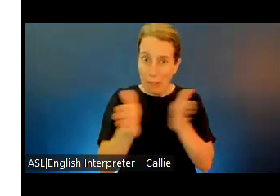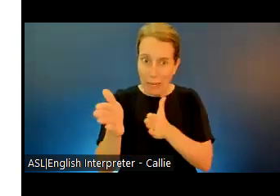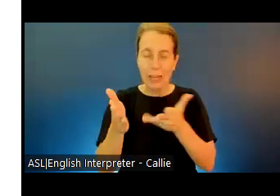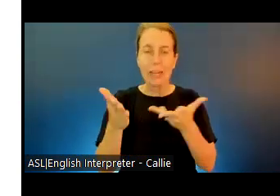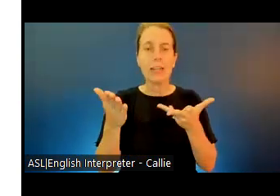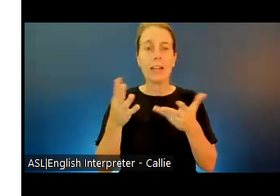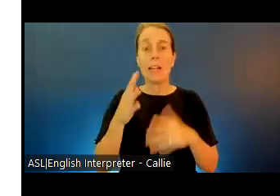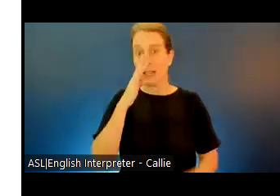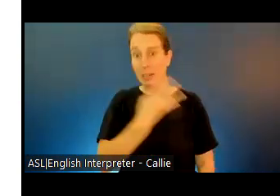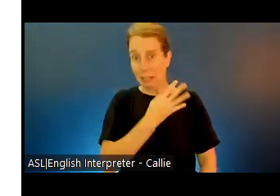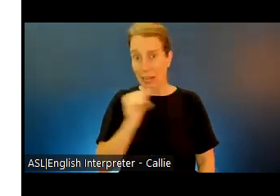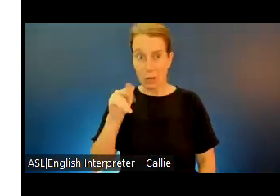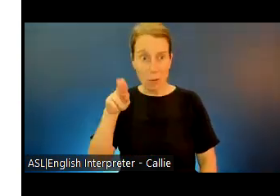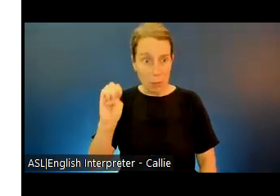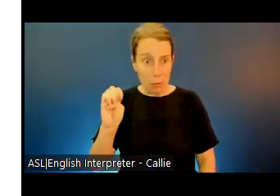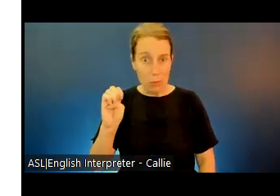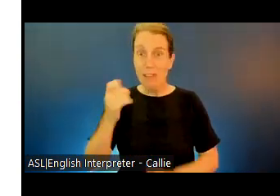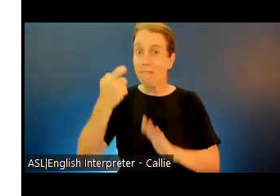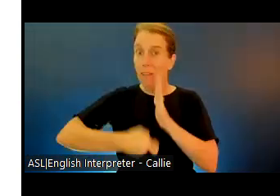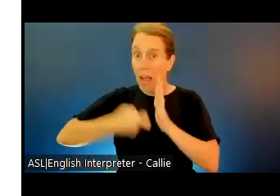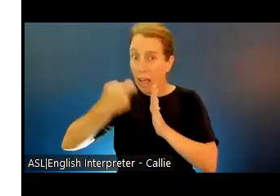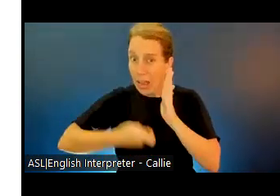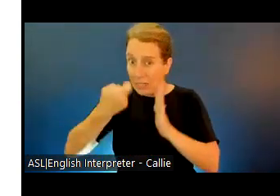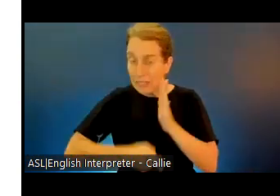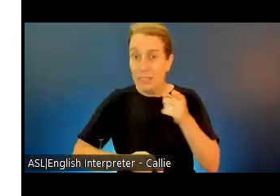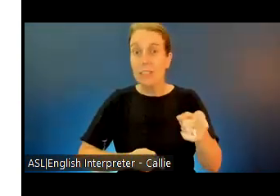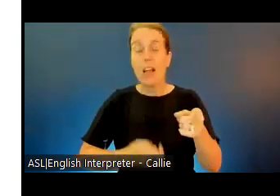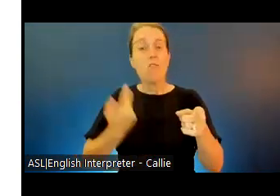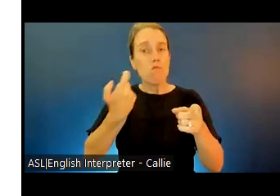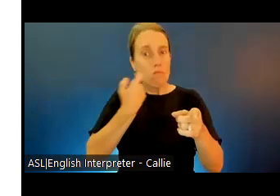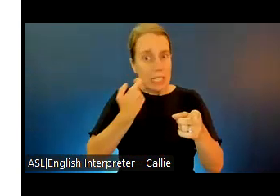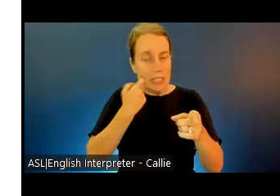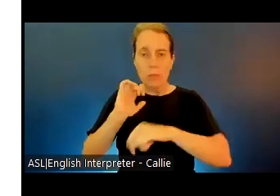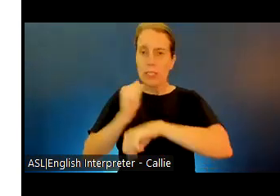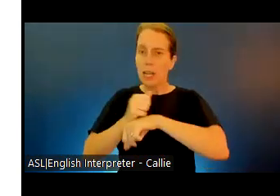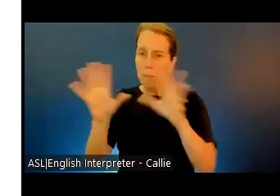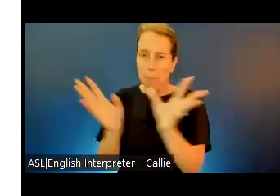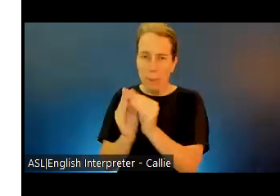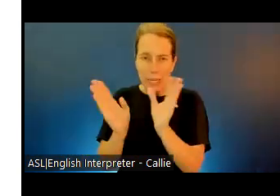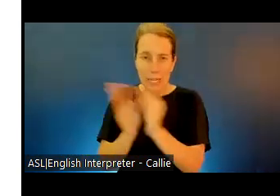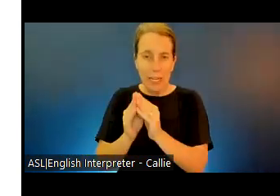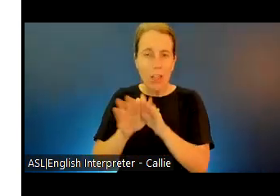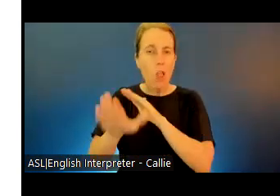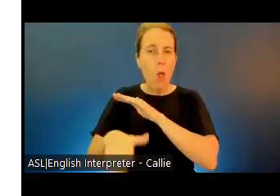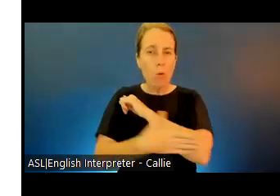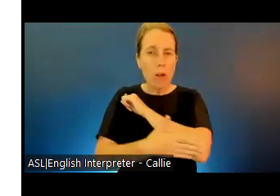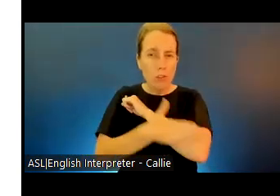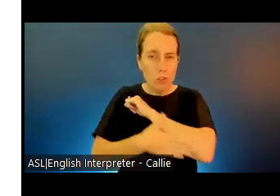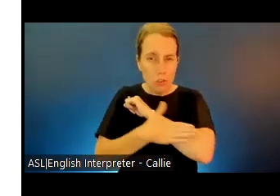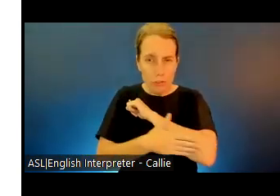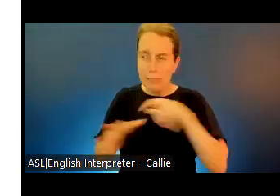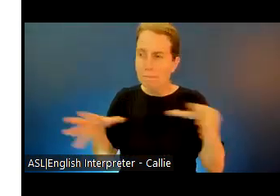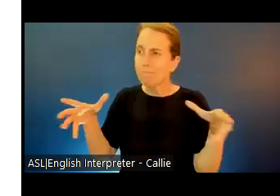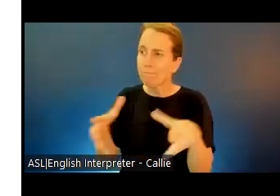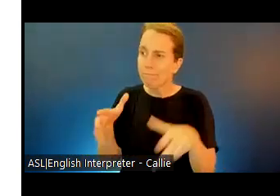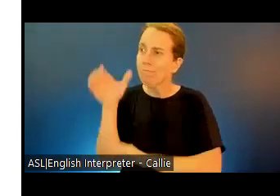Low Country, and one of the things that we found from that listening session that people shared is that they feel like they are